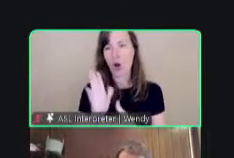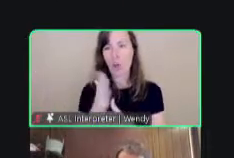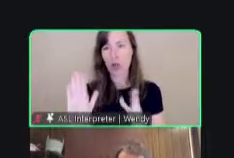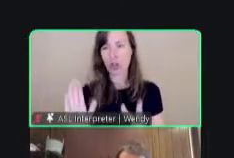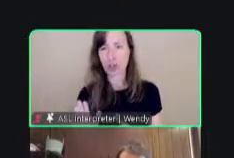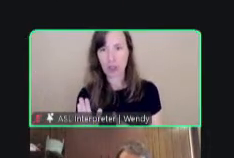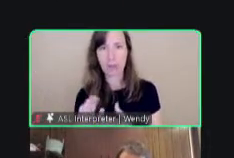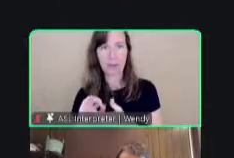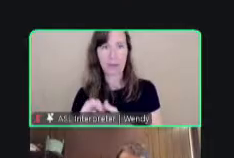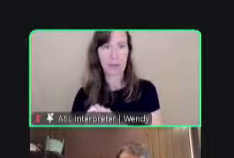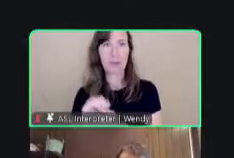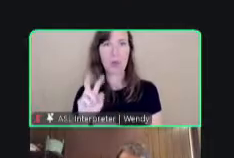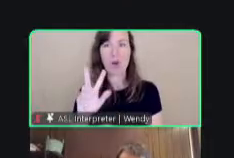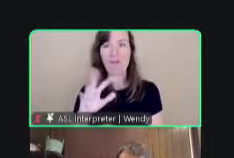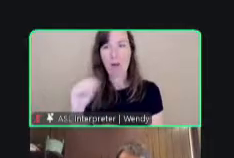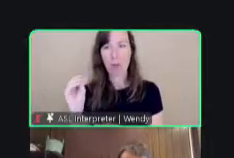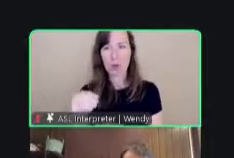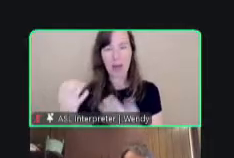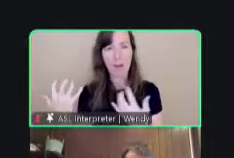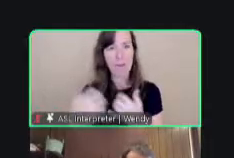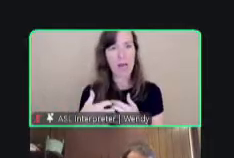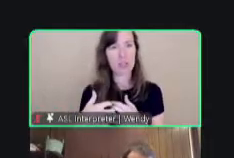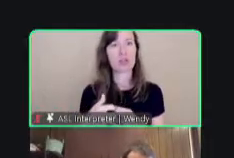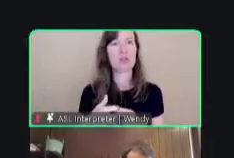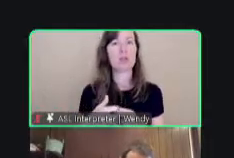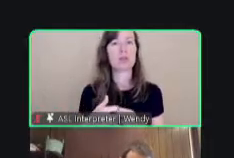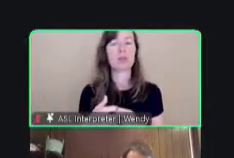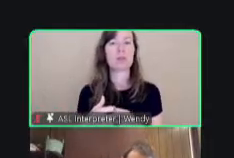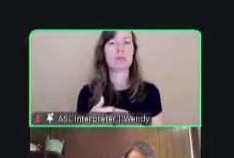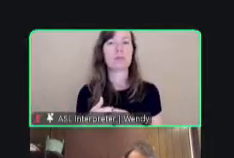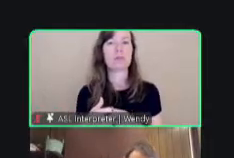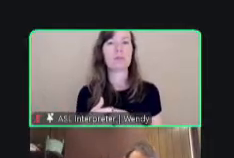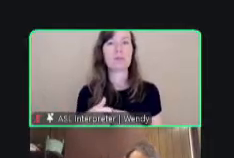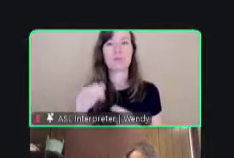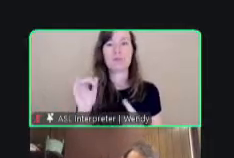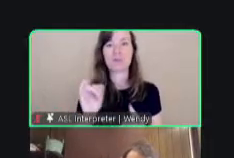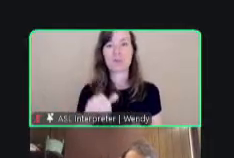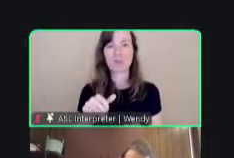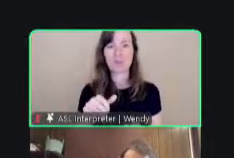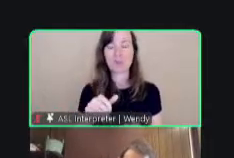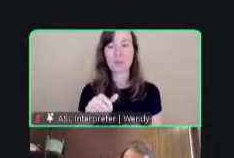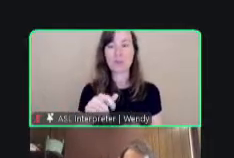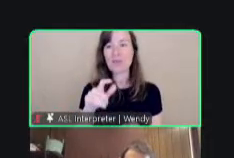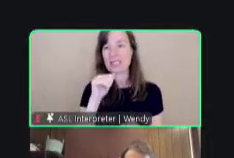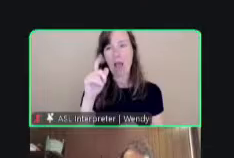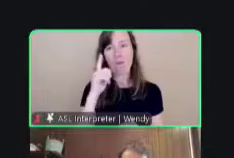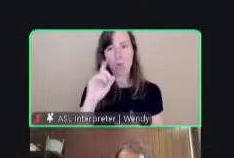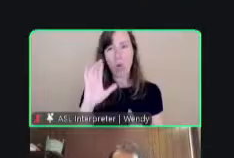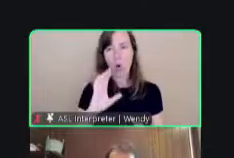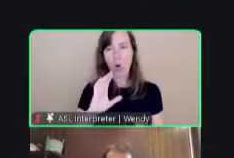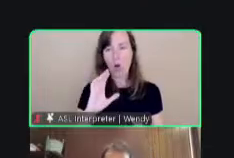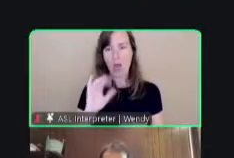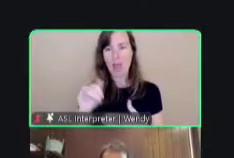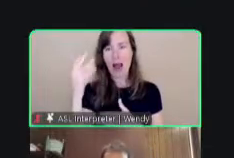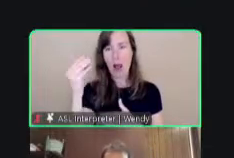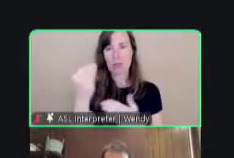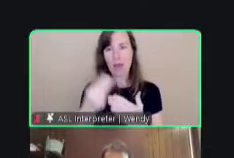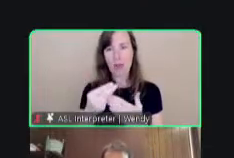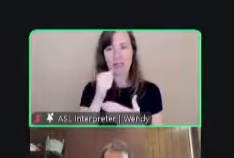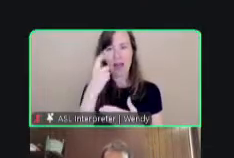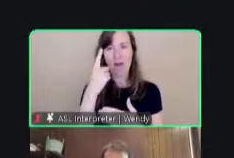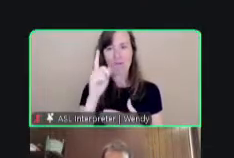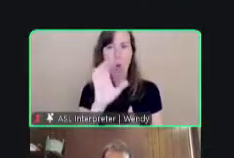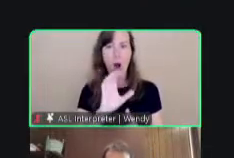in outside money that's coming in. It's not for construction, it's for design, but it is going to study our